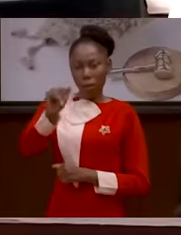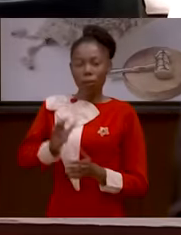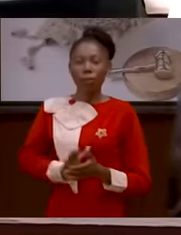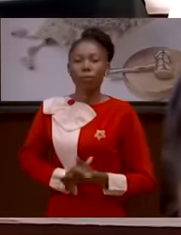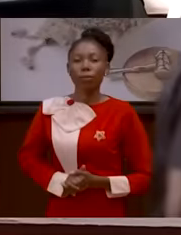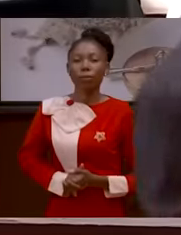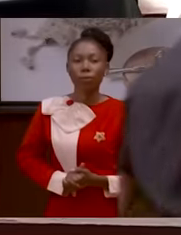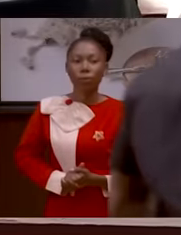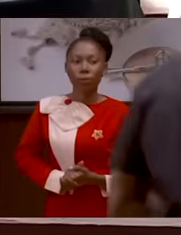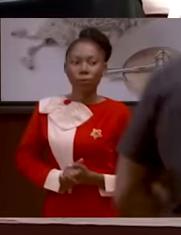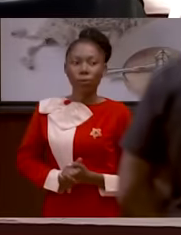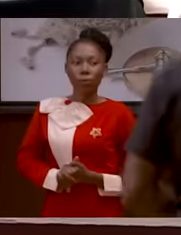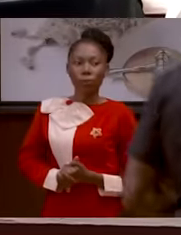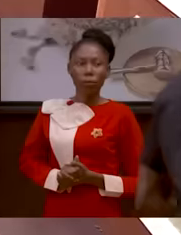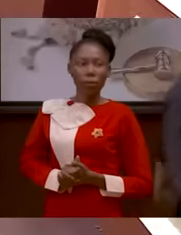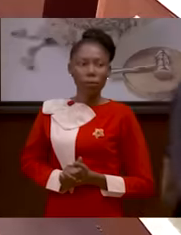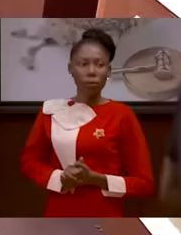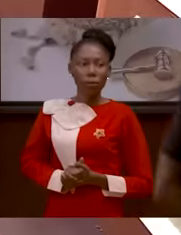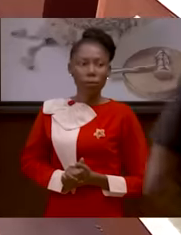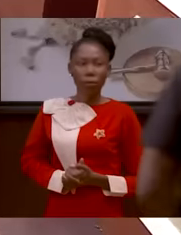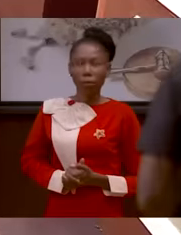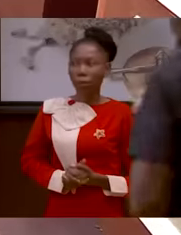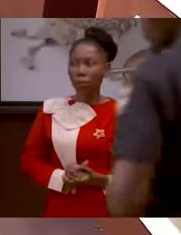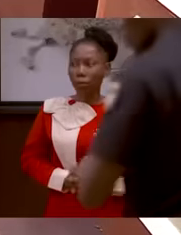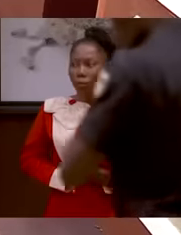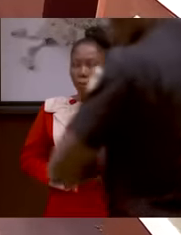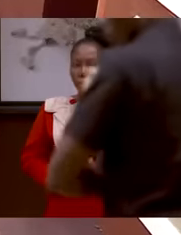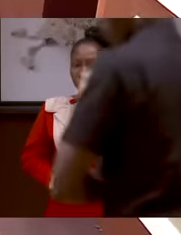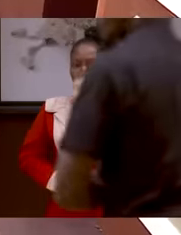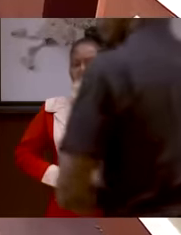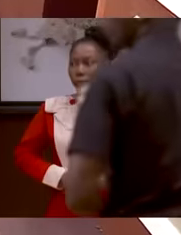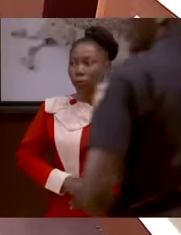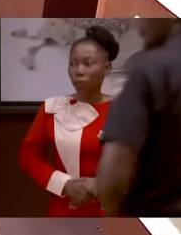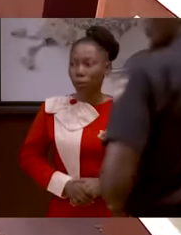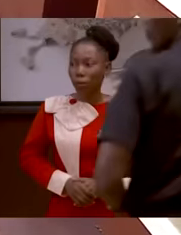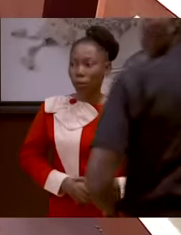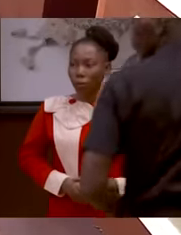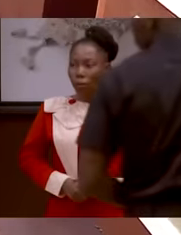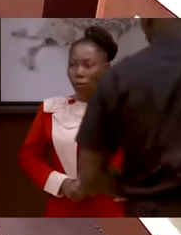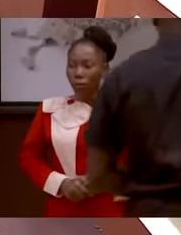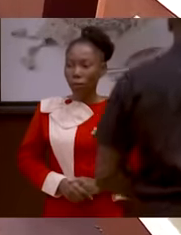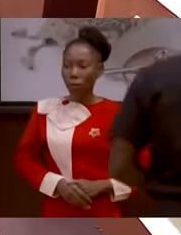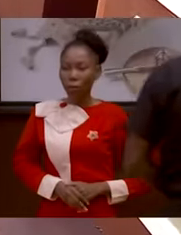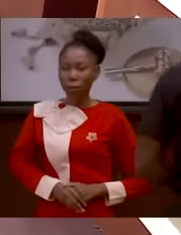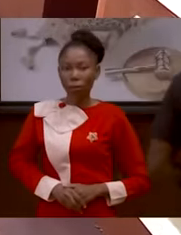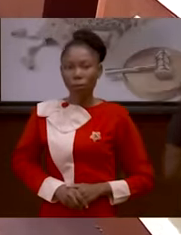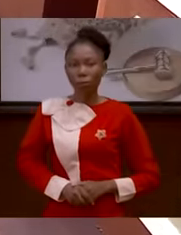us. Thank you, Aki. Please tell him to put down his back. Just put down your back.